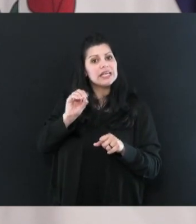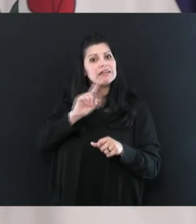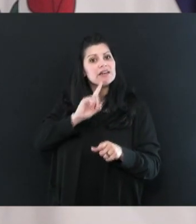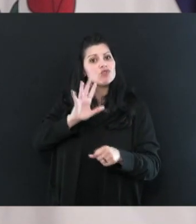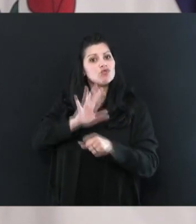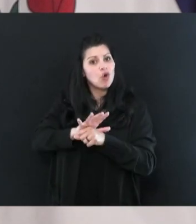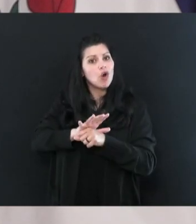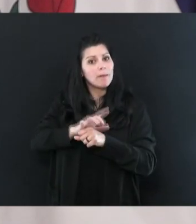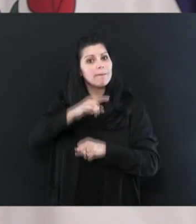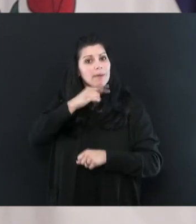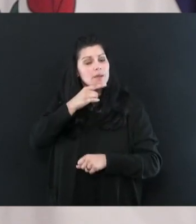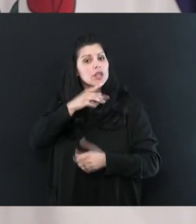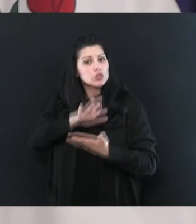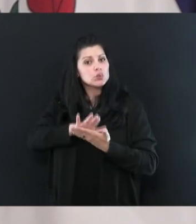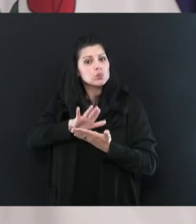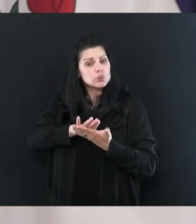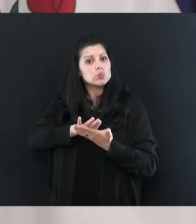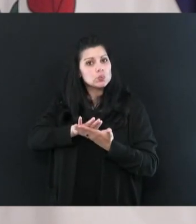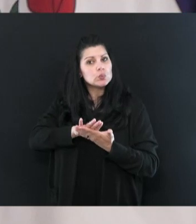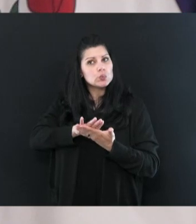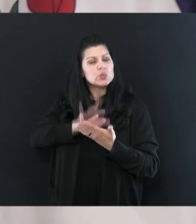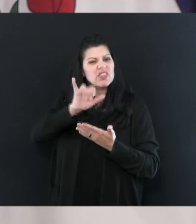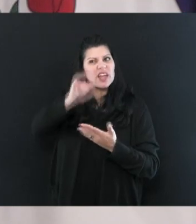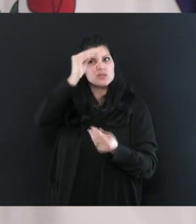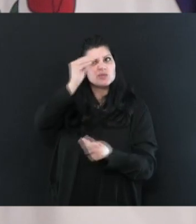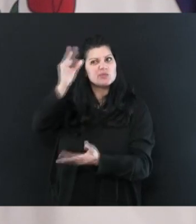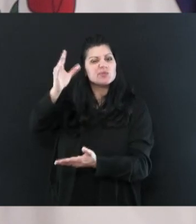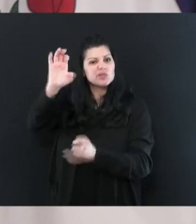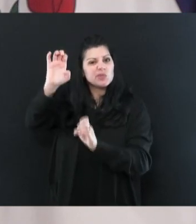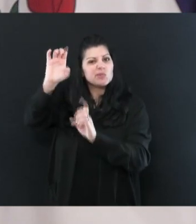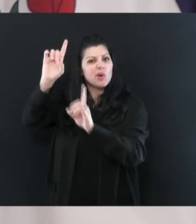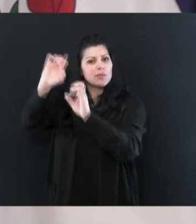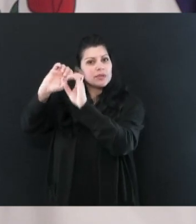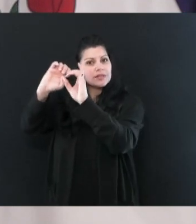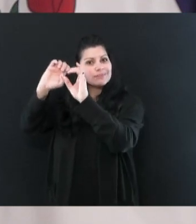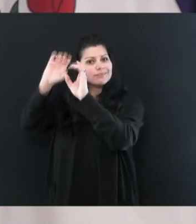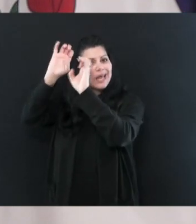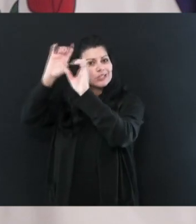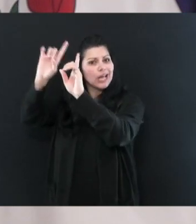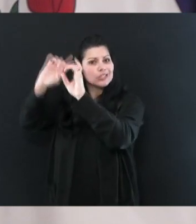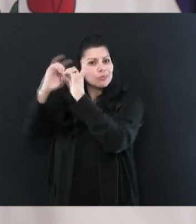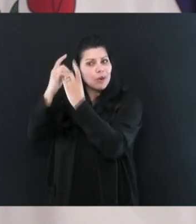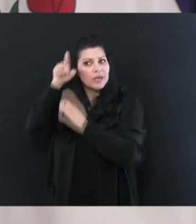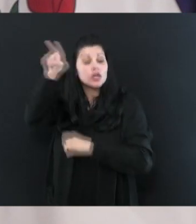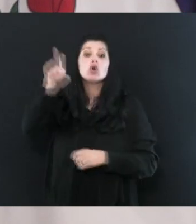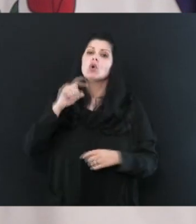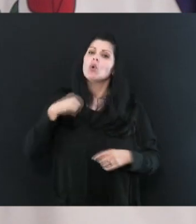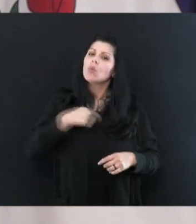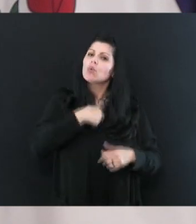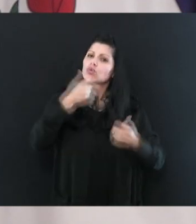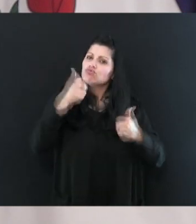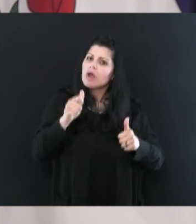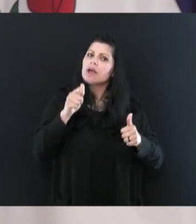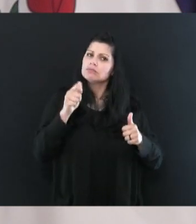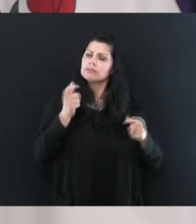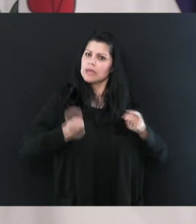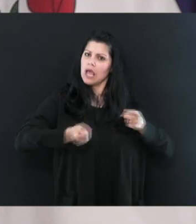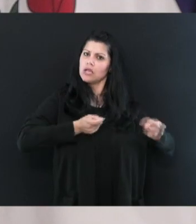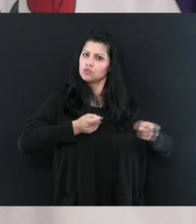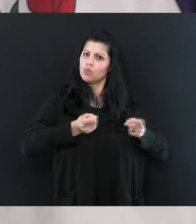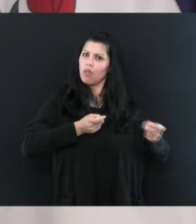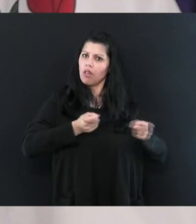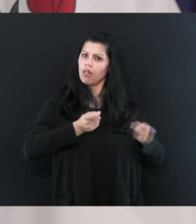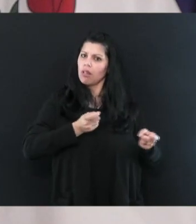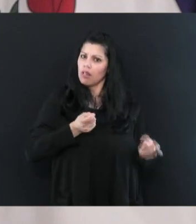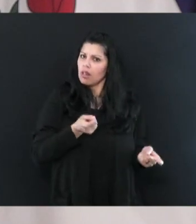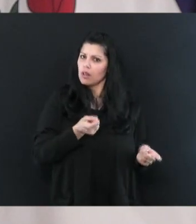by the Department of Ed. Again, we continue to handle this in a really, really good manner and everything,